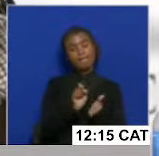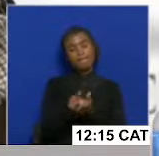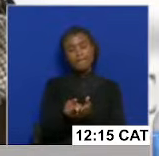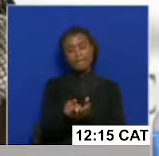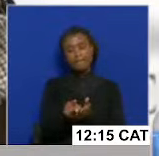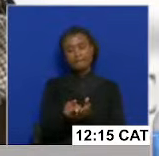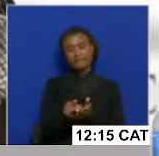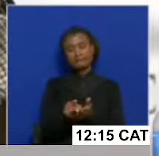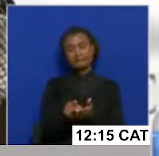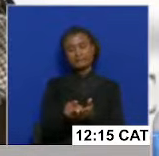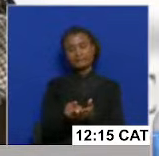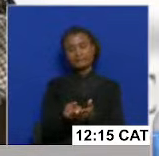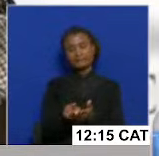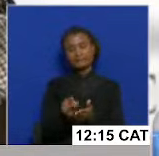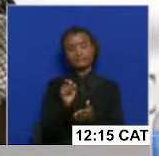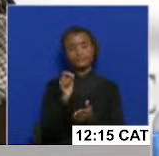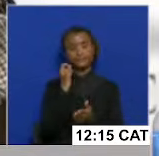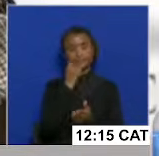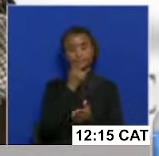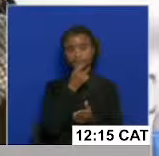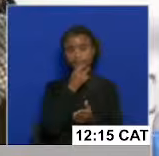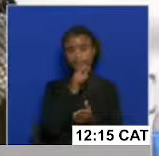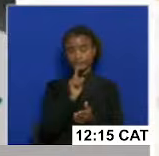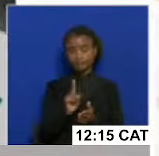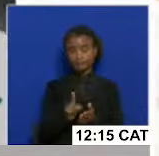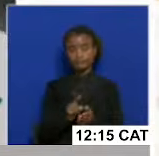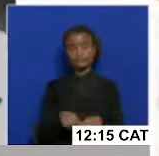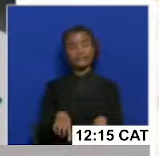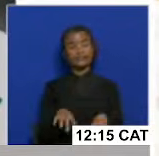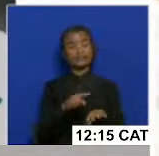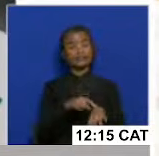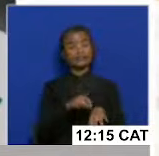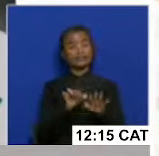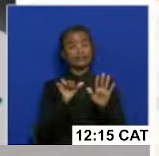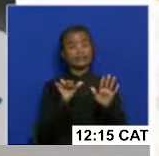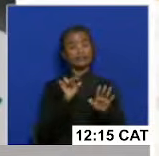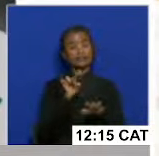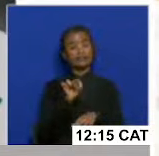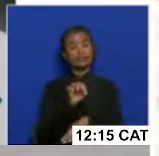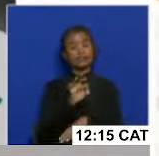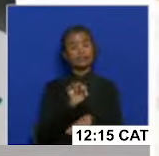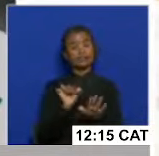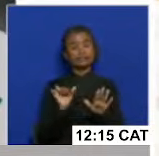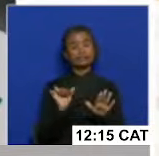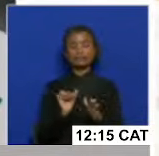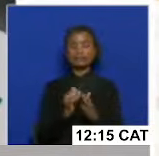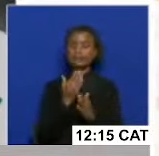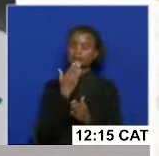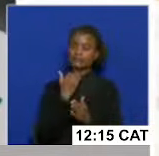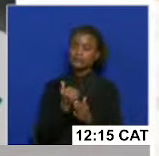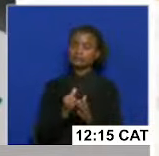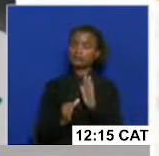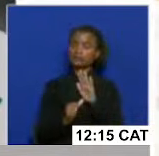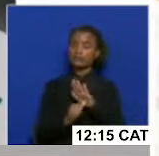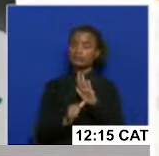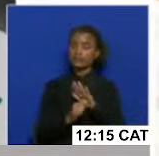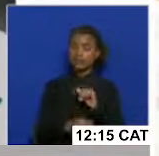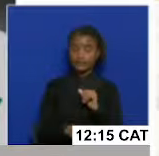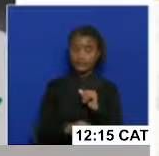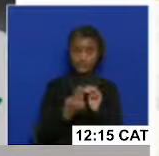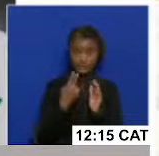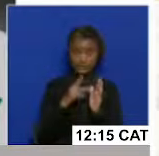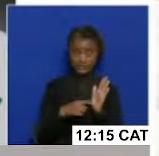she says to you at 6:36, she says, please, it's important. You see that? You had just above said to her, we will